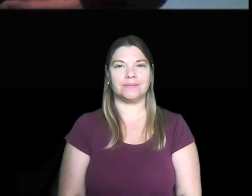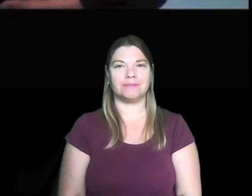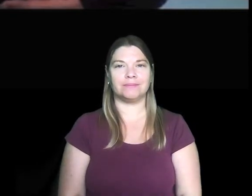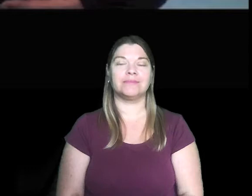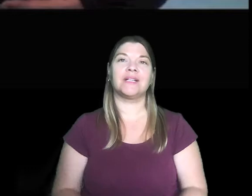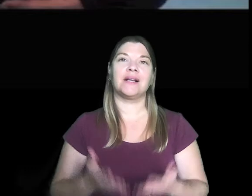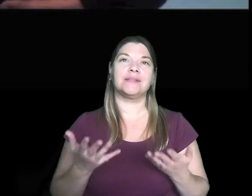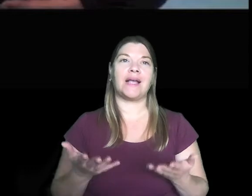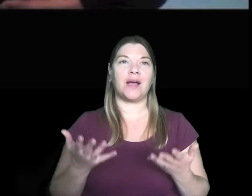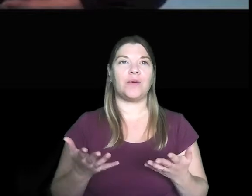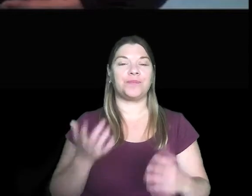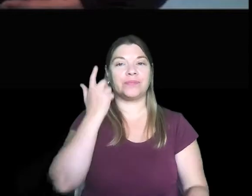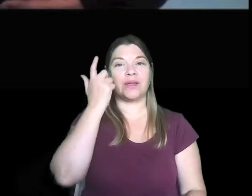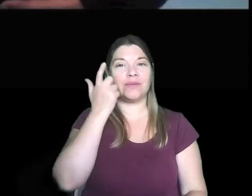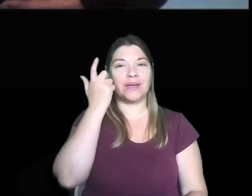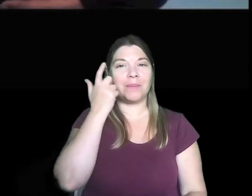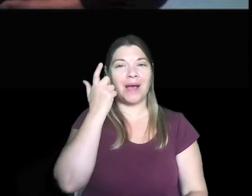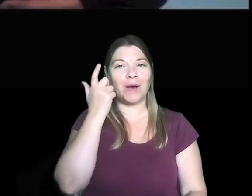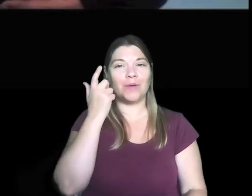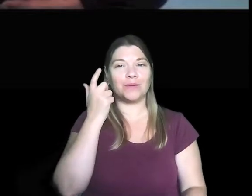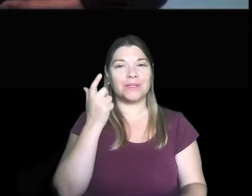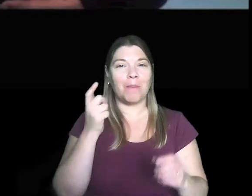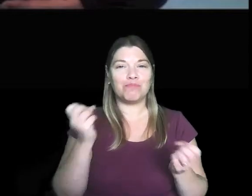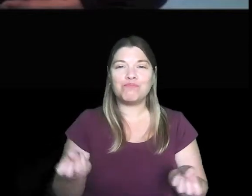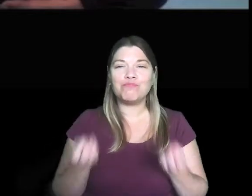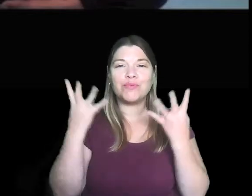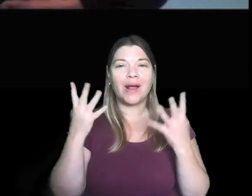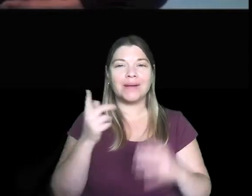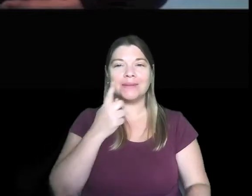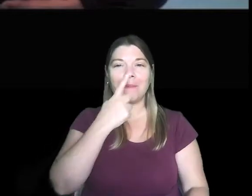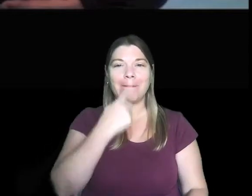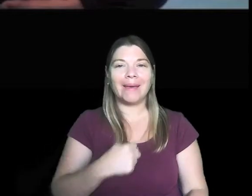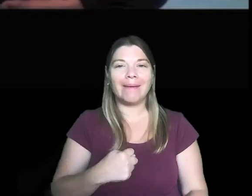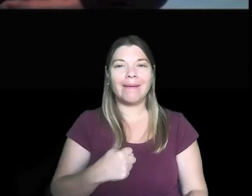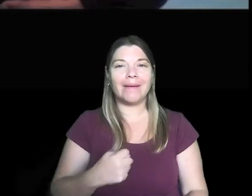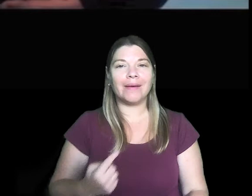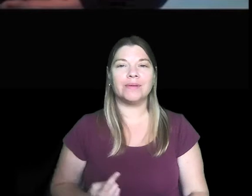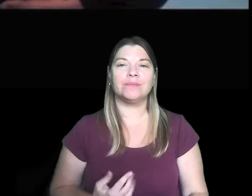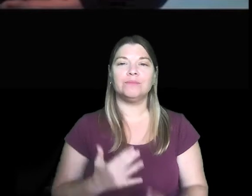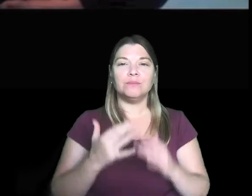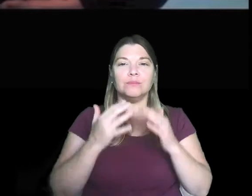Let's think of a sharp, vivid pink entering our noses.